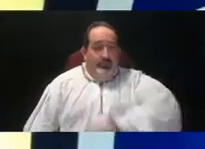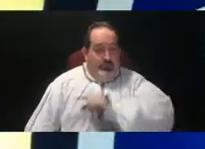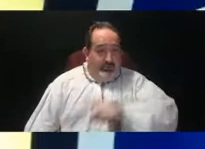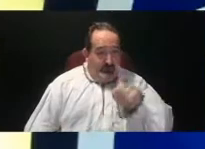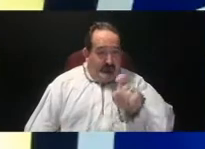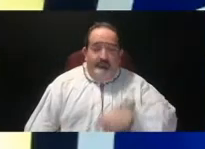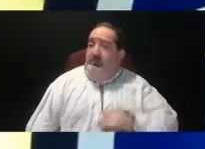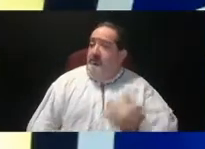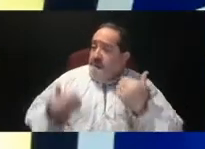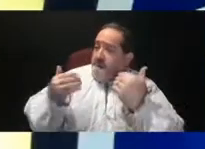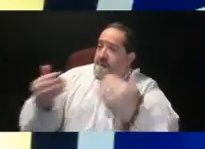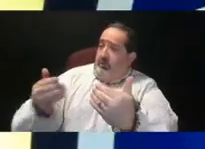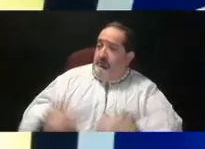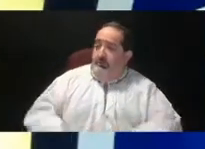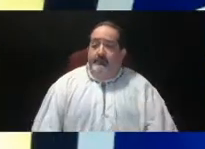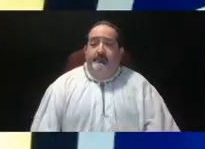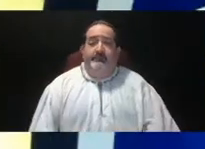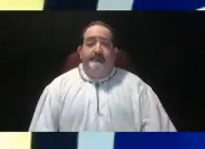our leave.